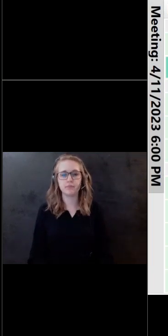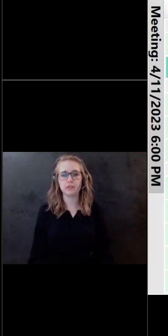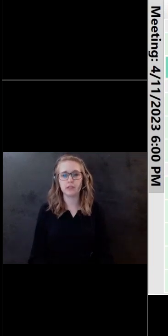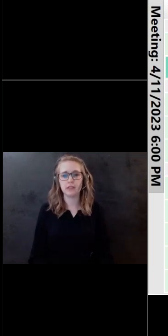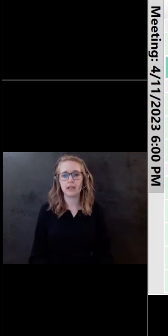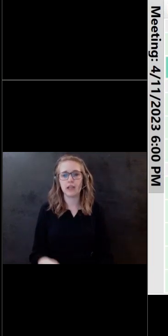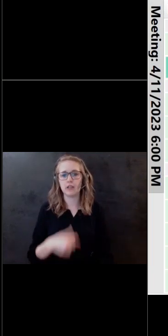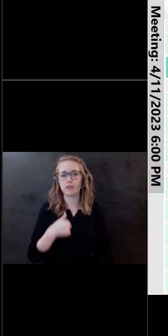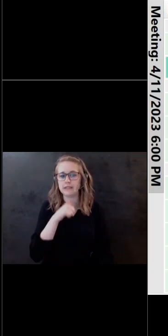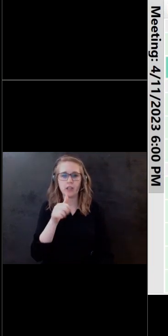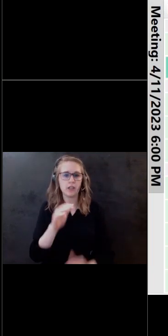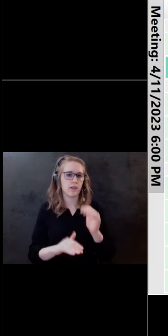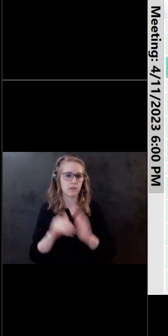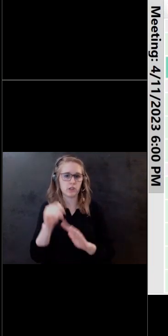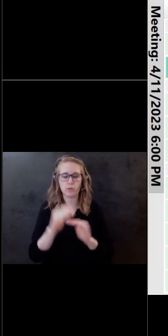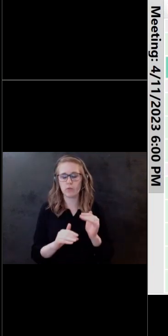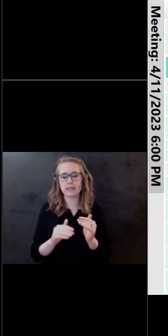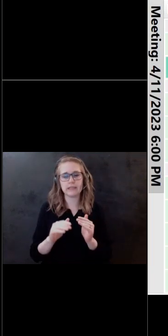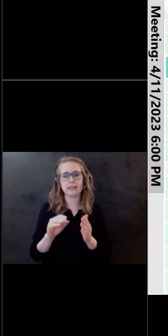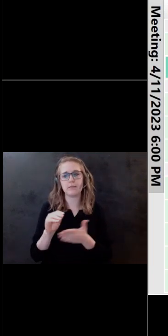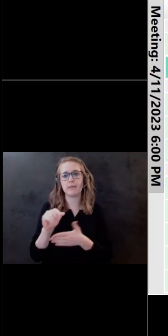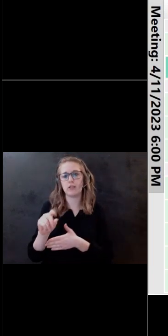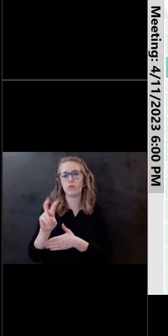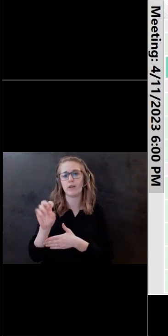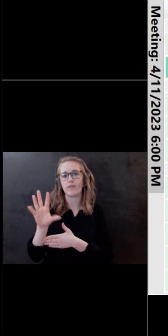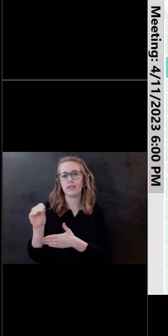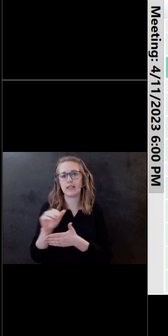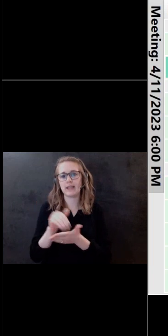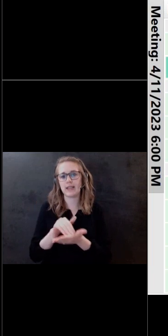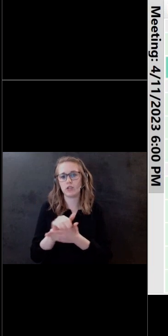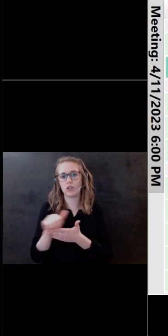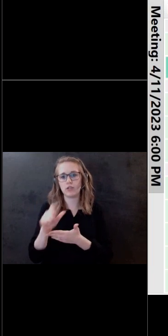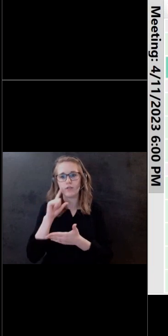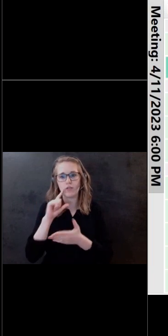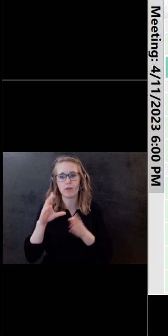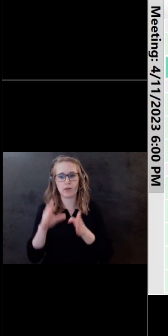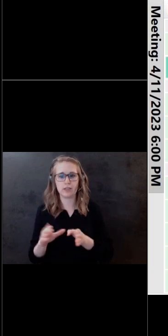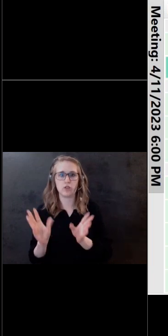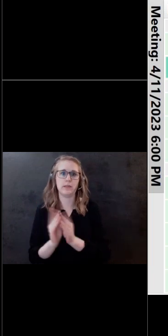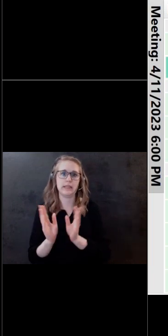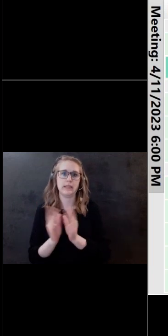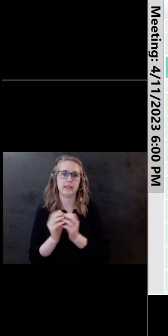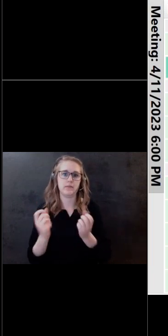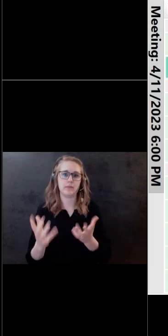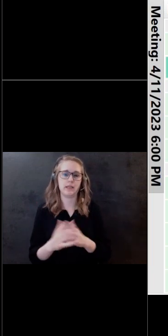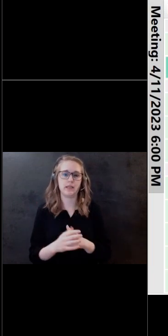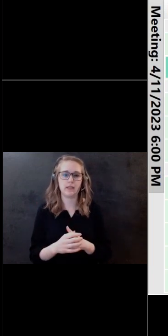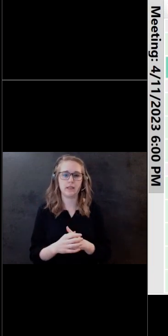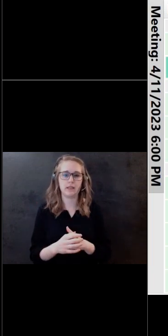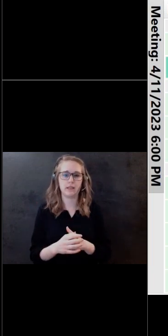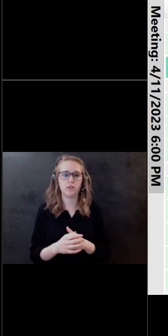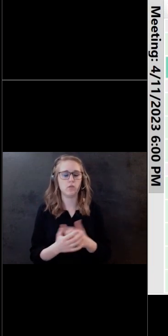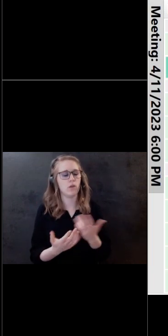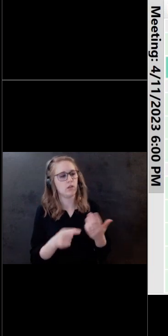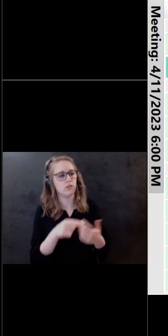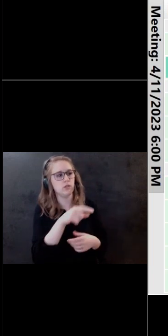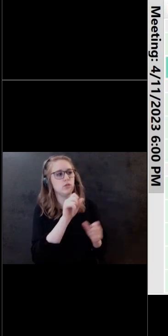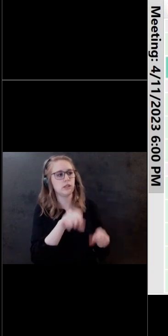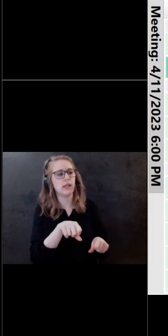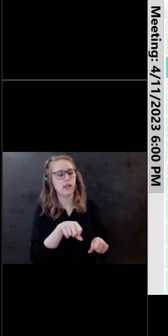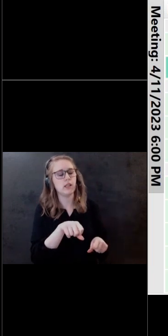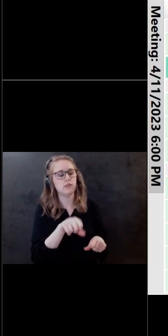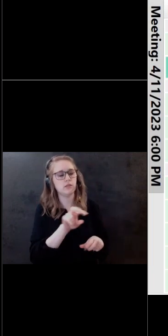uncomfortable with the idea of spending $250,000 for a person to have a bunch of meetings and read documents and put things together. Yeah, you